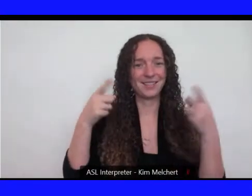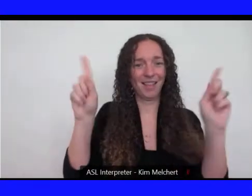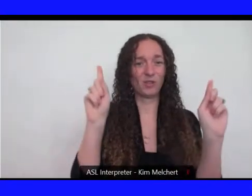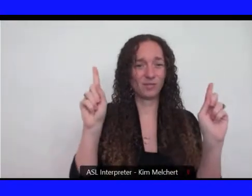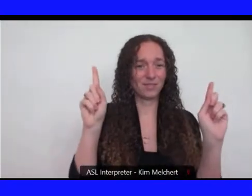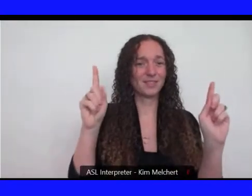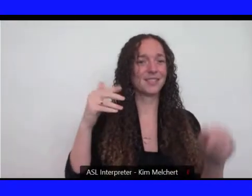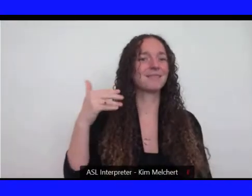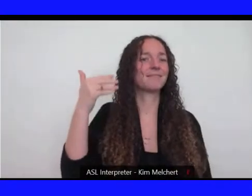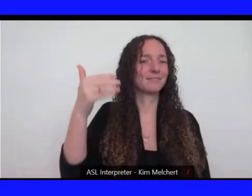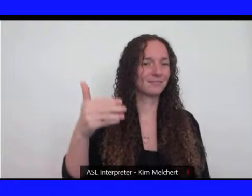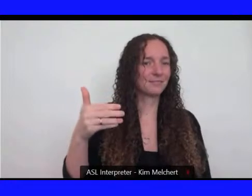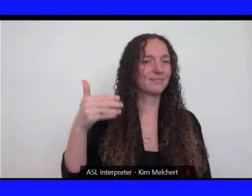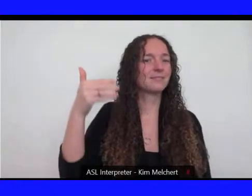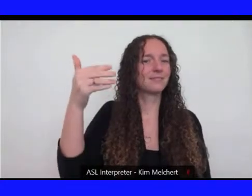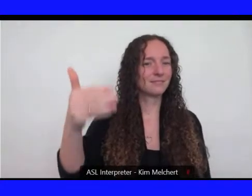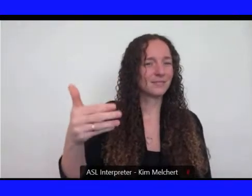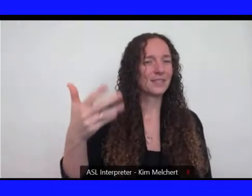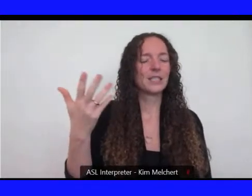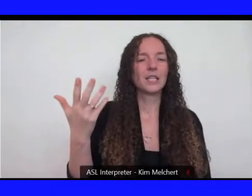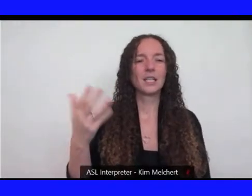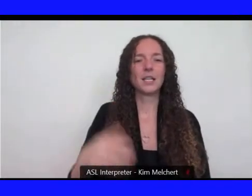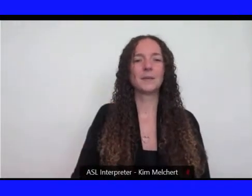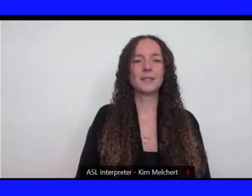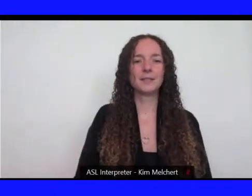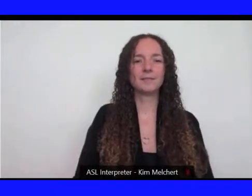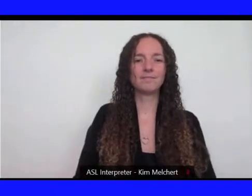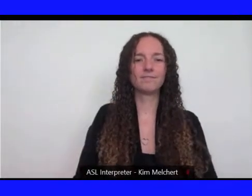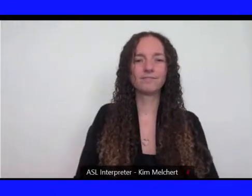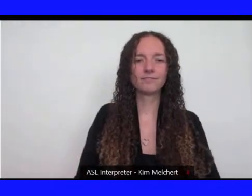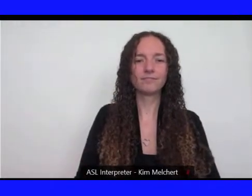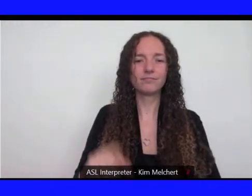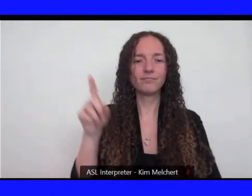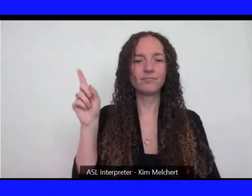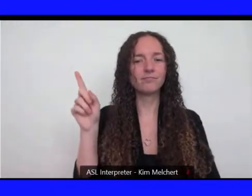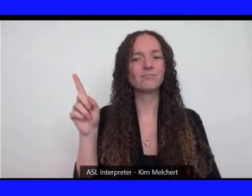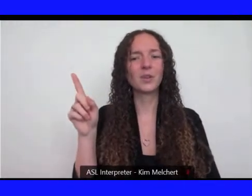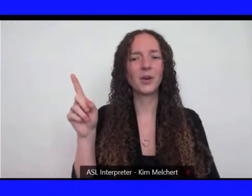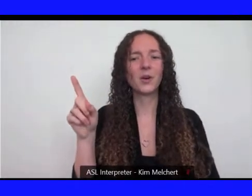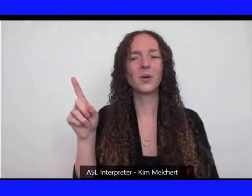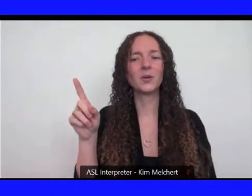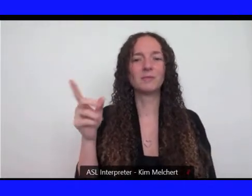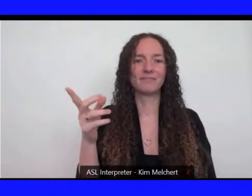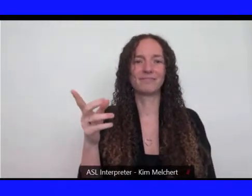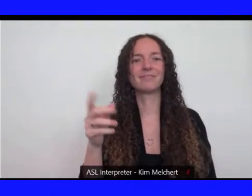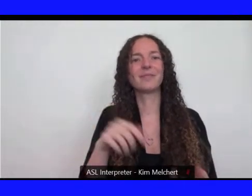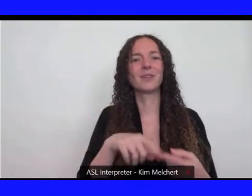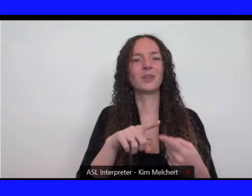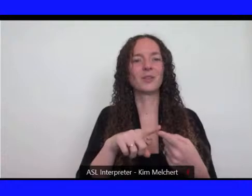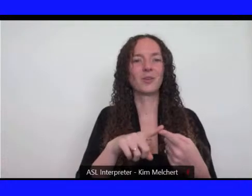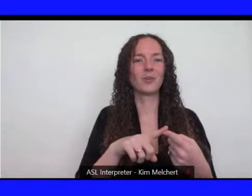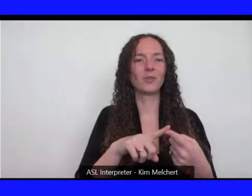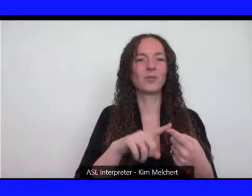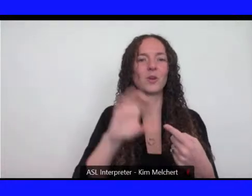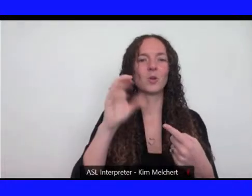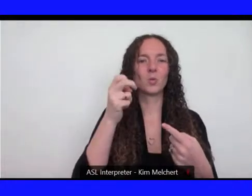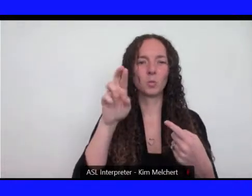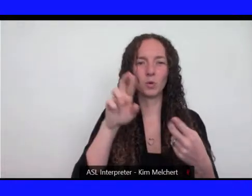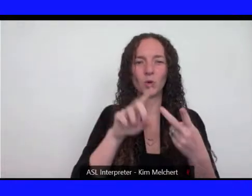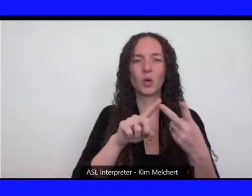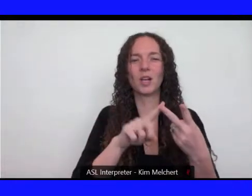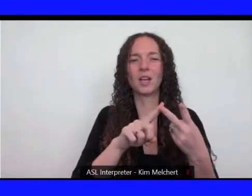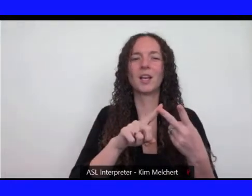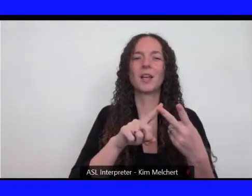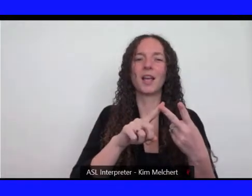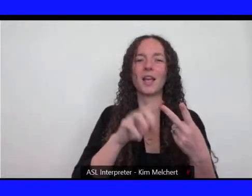on COVID, and I know that we're getting money from different sources, but I'm